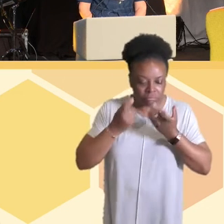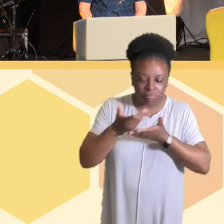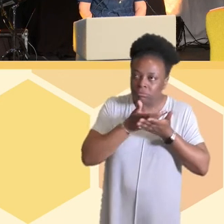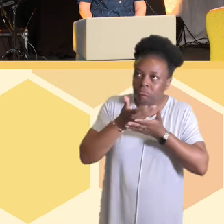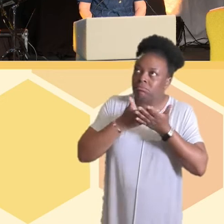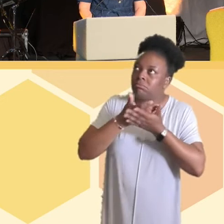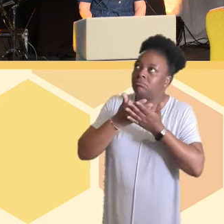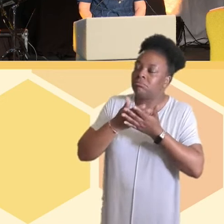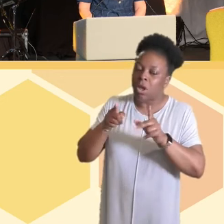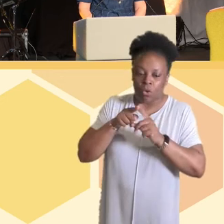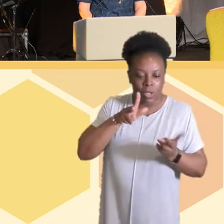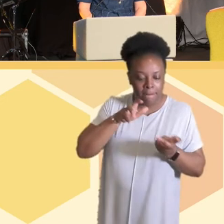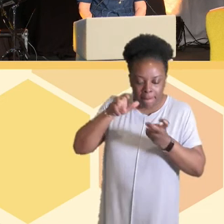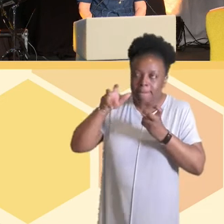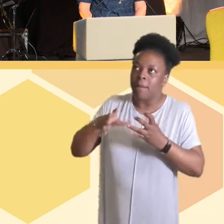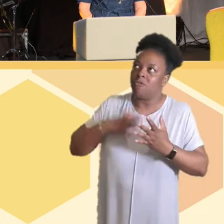hear our treasurer's report.